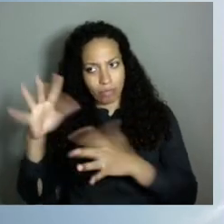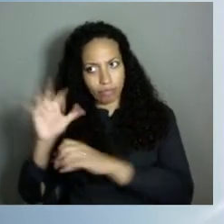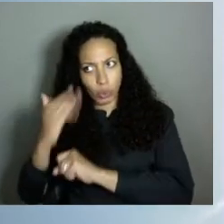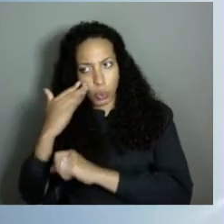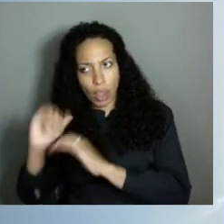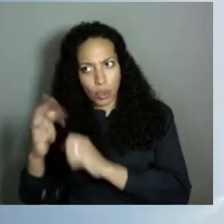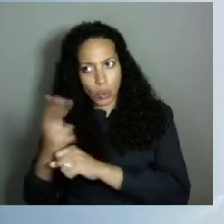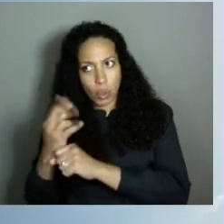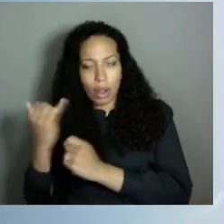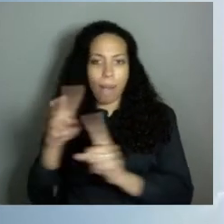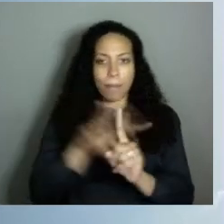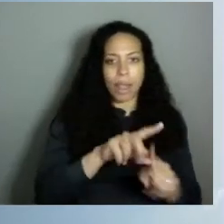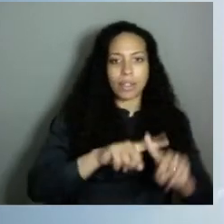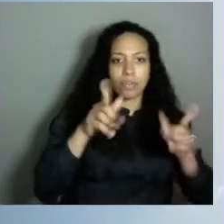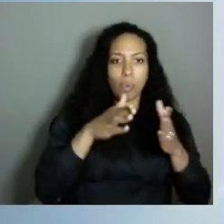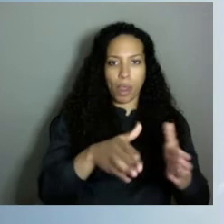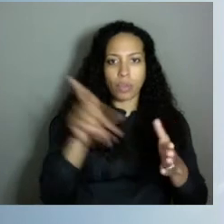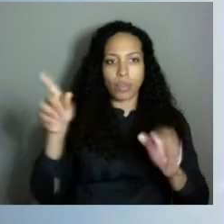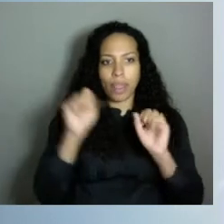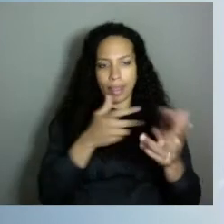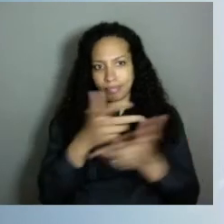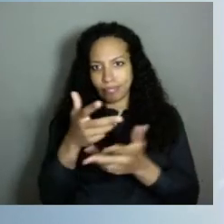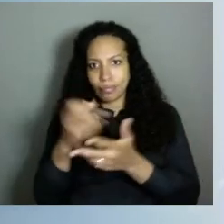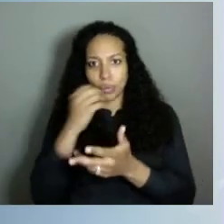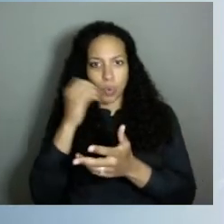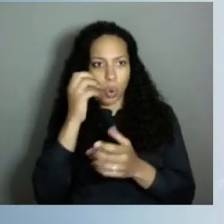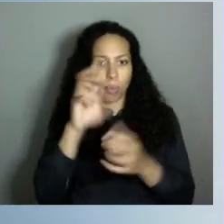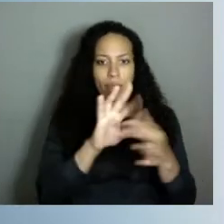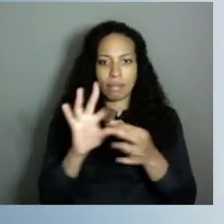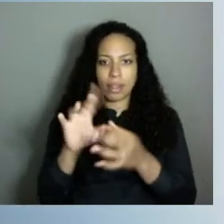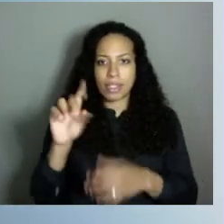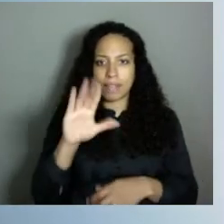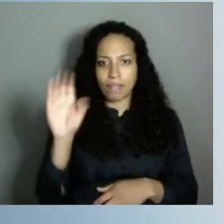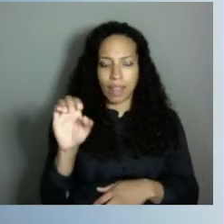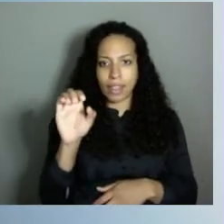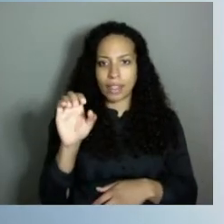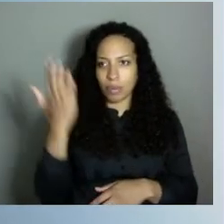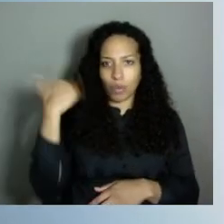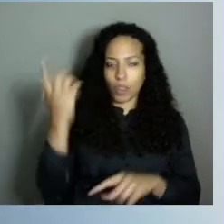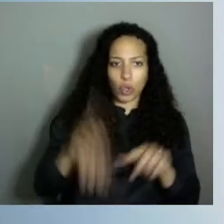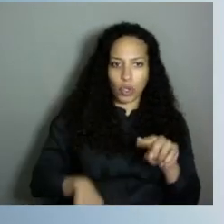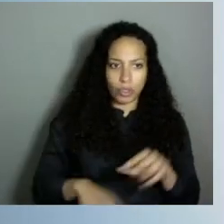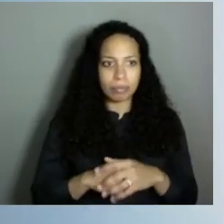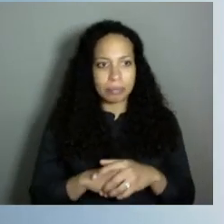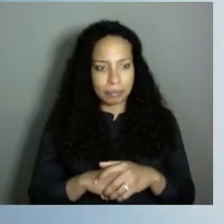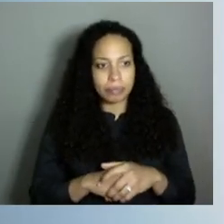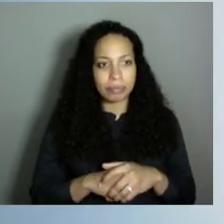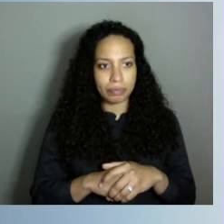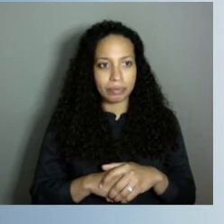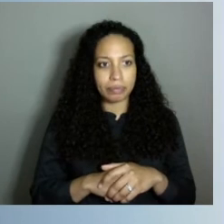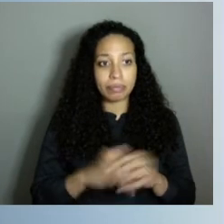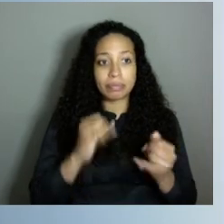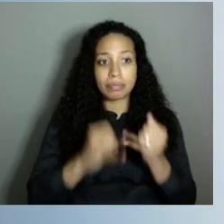It allows them to actually engage with their home, their connected devices in a way that they can't already. The last looks at